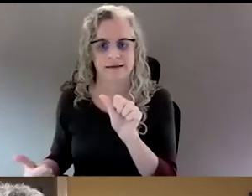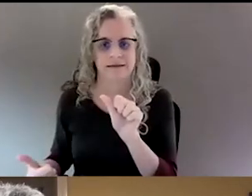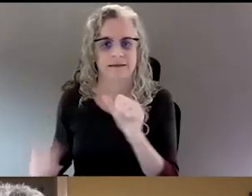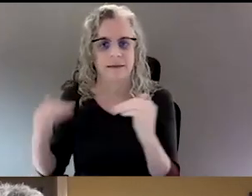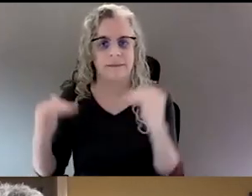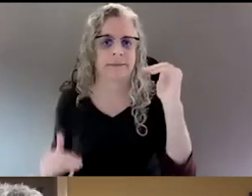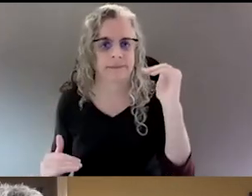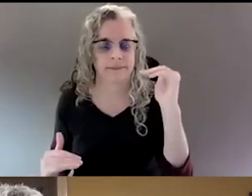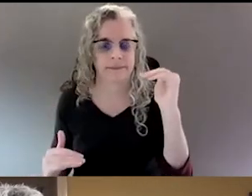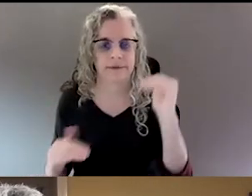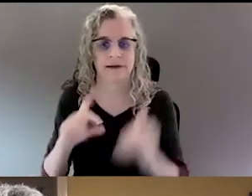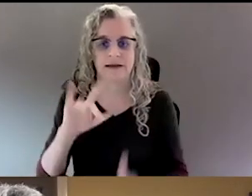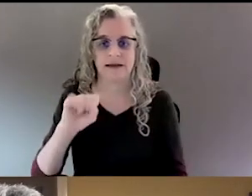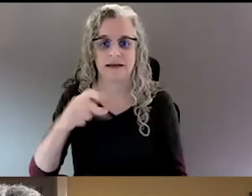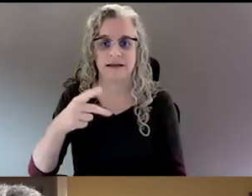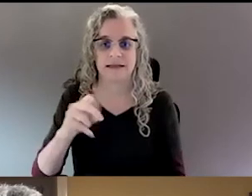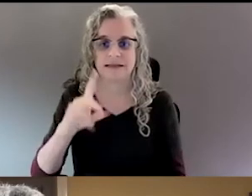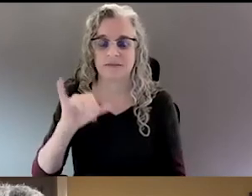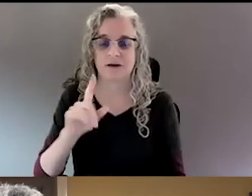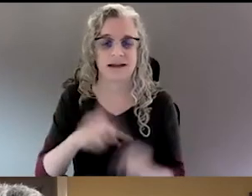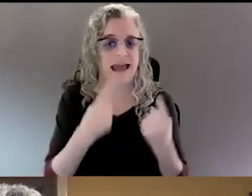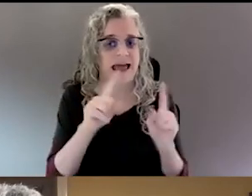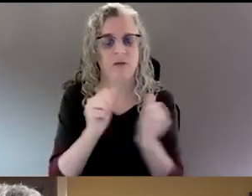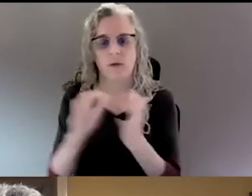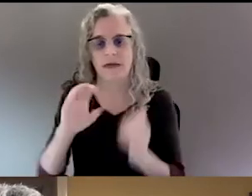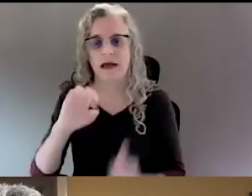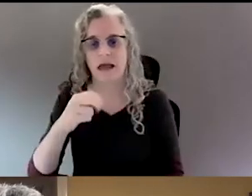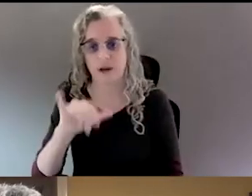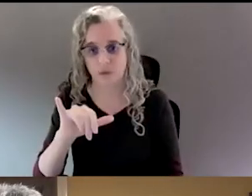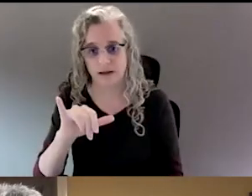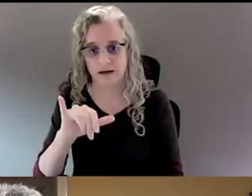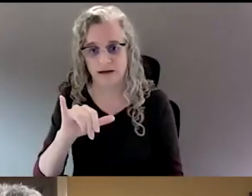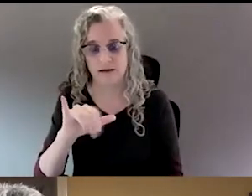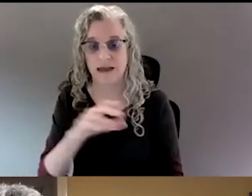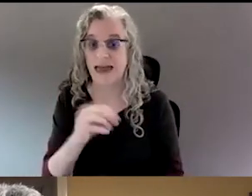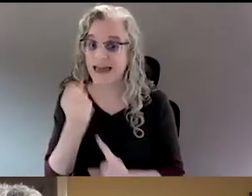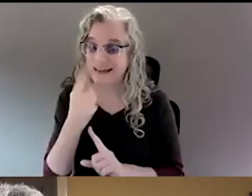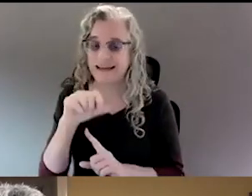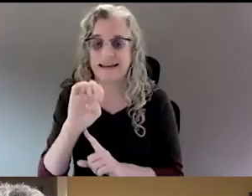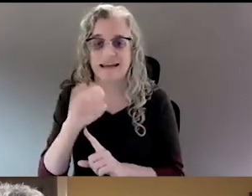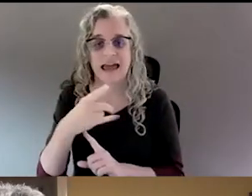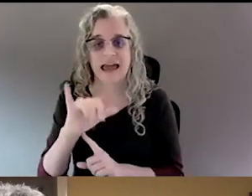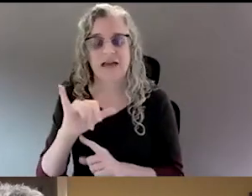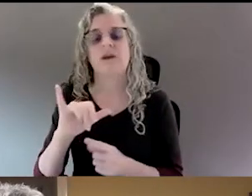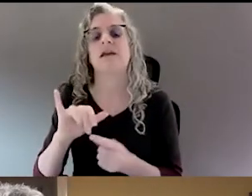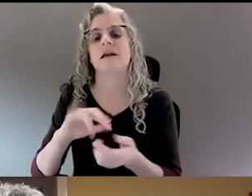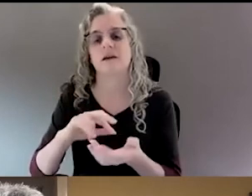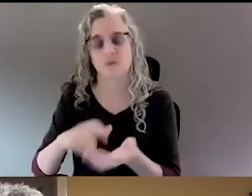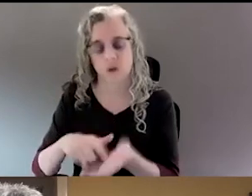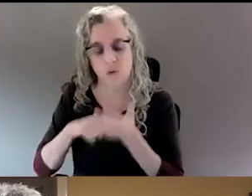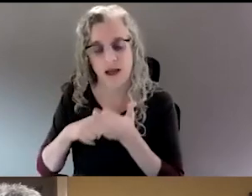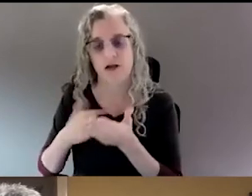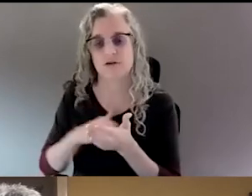accomplished without equity. And equity really requires that we view people in a way that's more open to them and